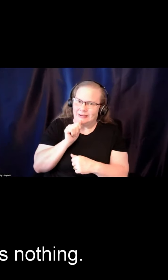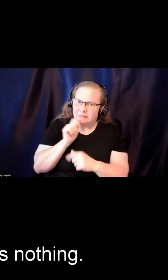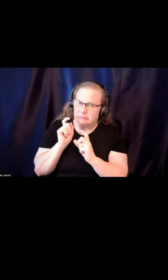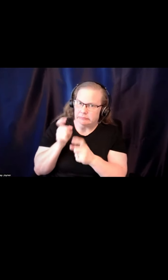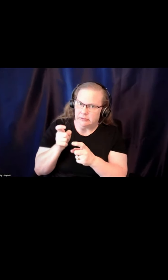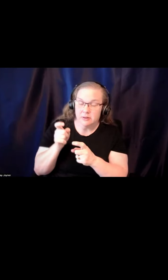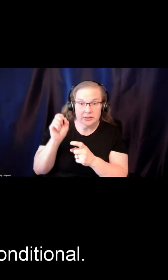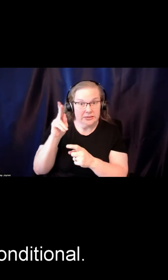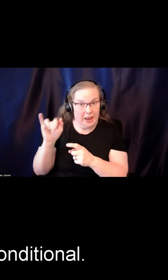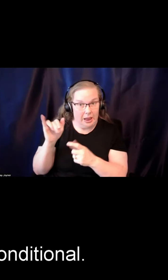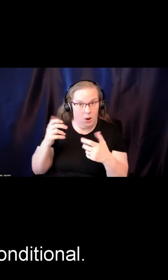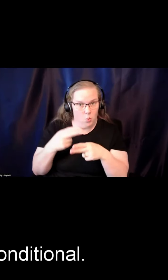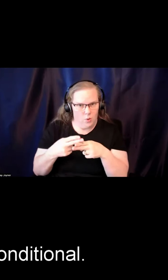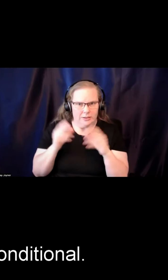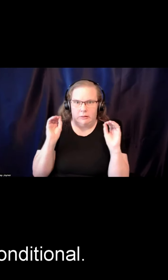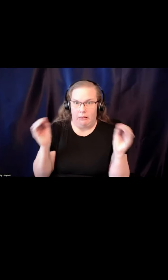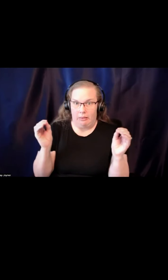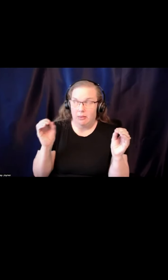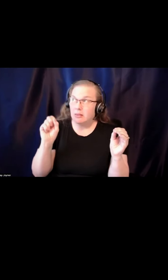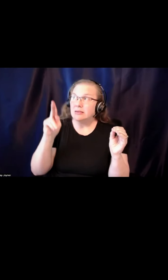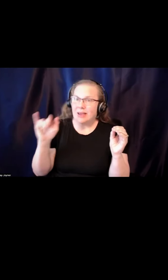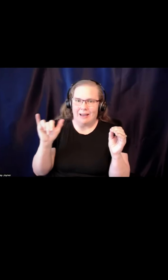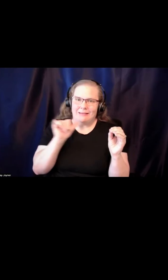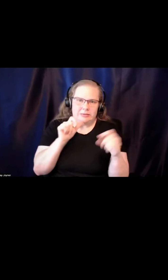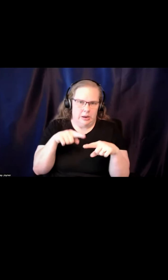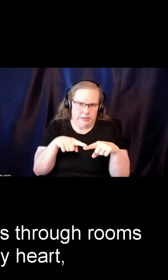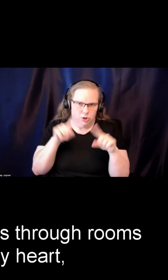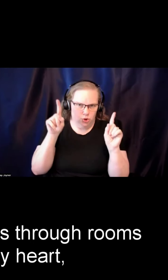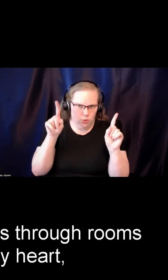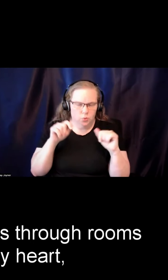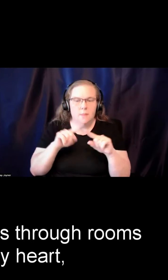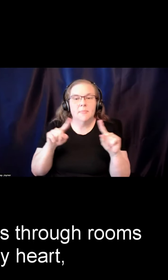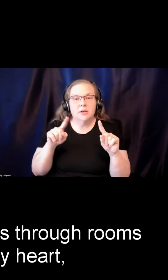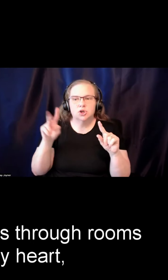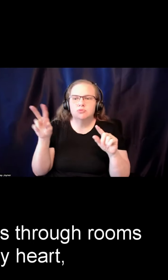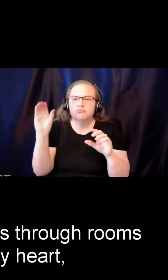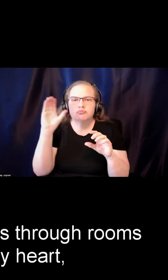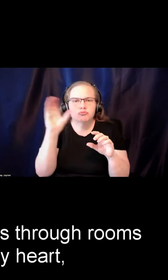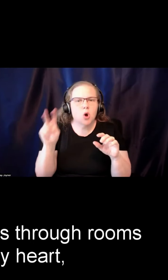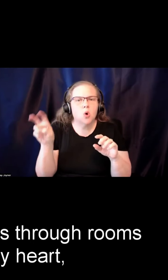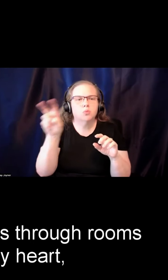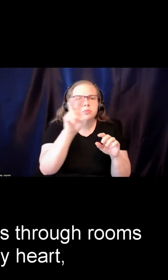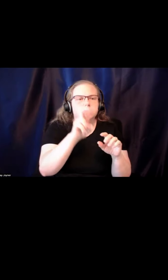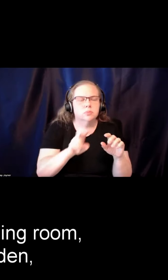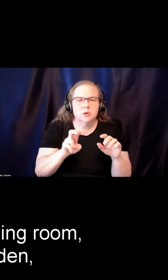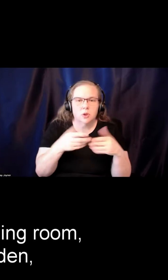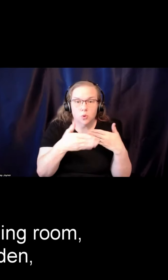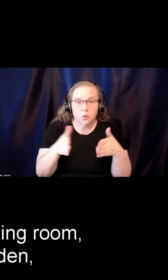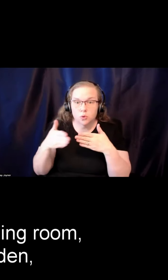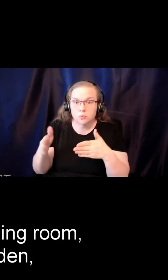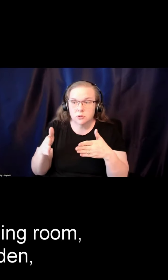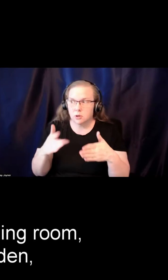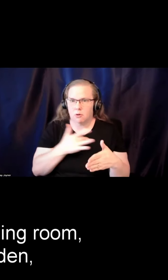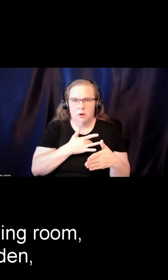weighs nothing. The sky is unconditional. She roams and circles through rooms she knows by heart: living